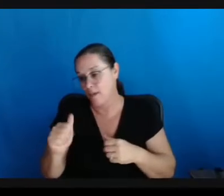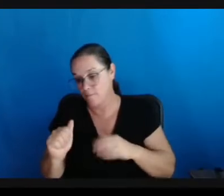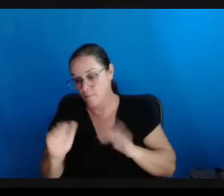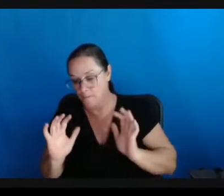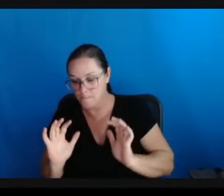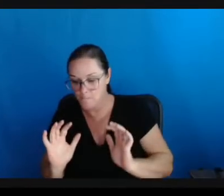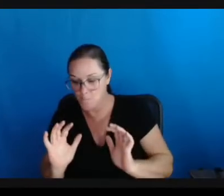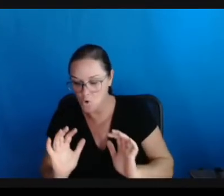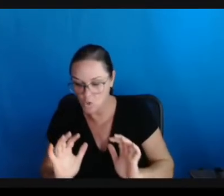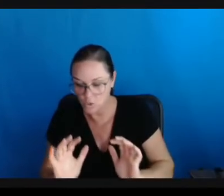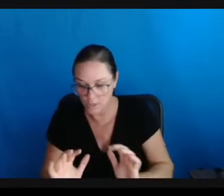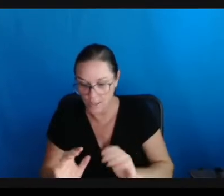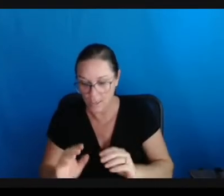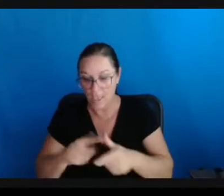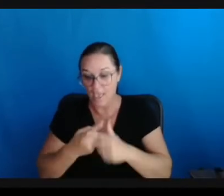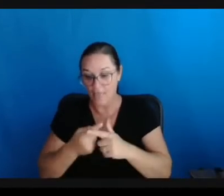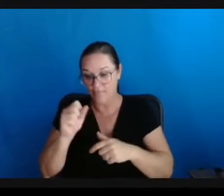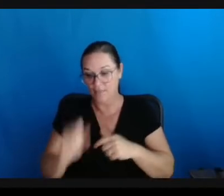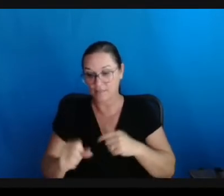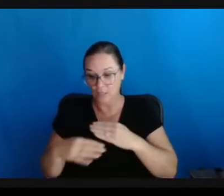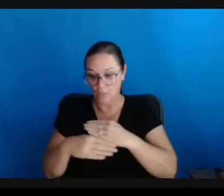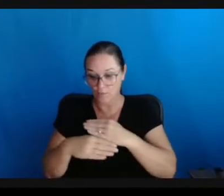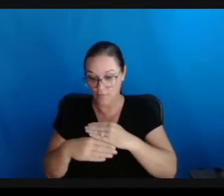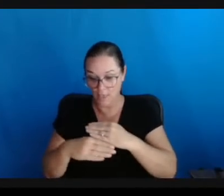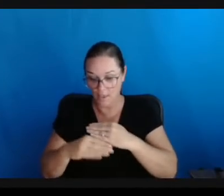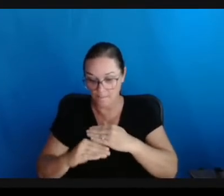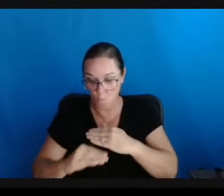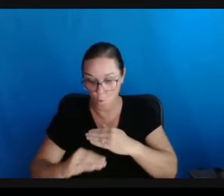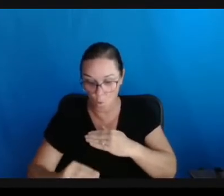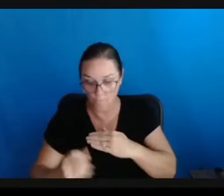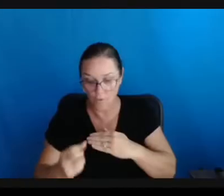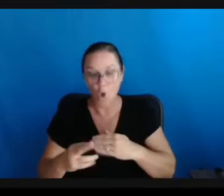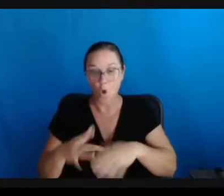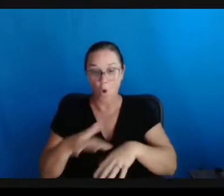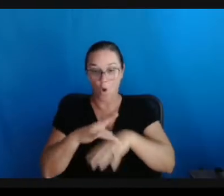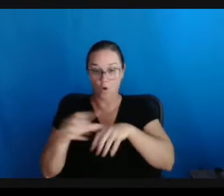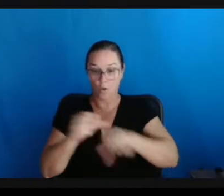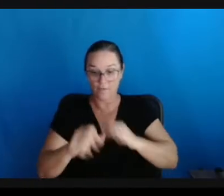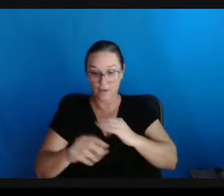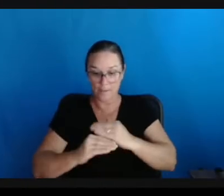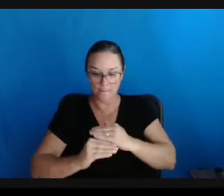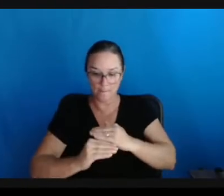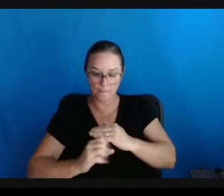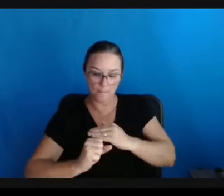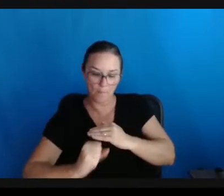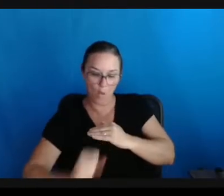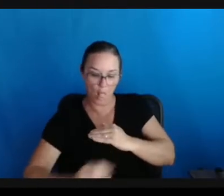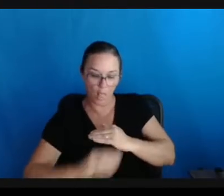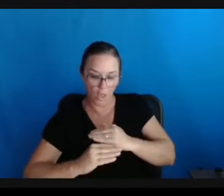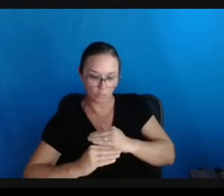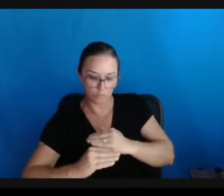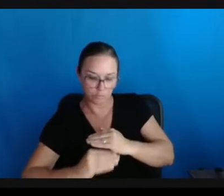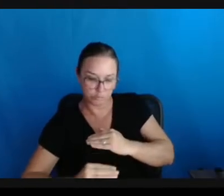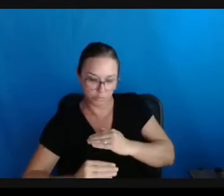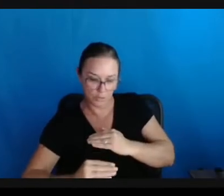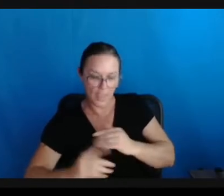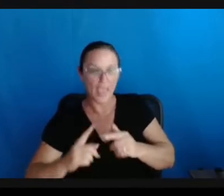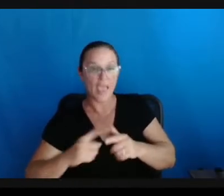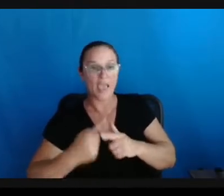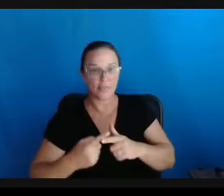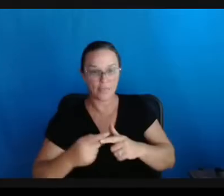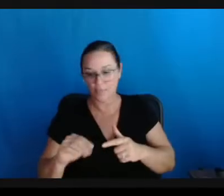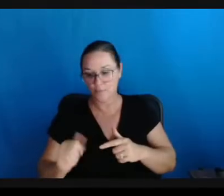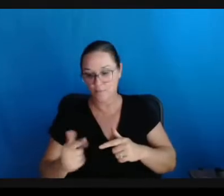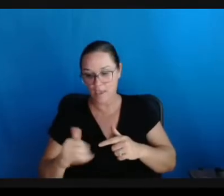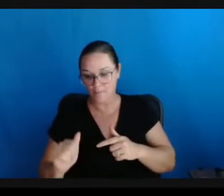and causing the south flank to move itself? Or is it gravity pulling the south flank, making space, and then that pulls the magma into